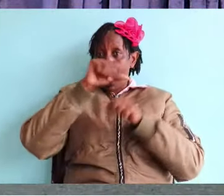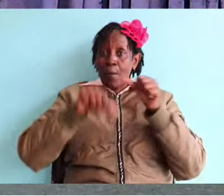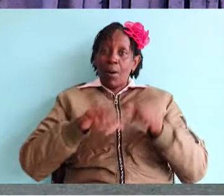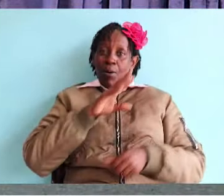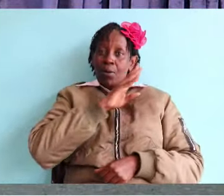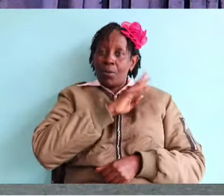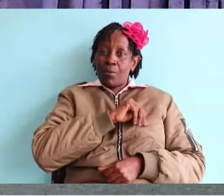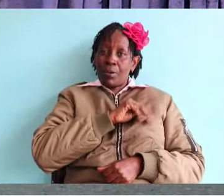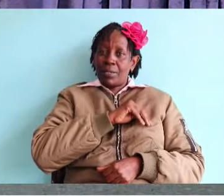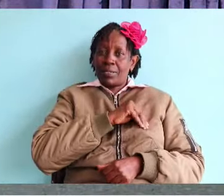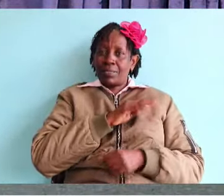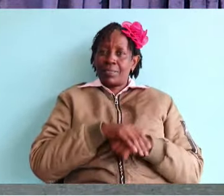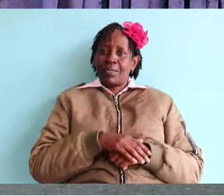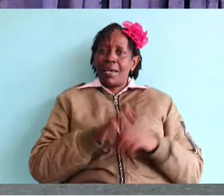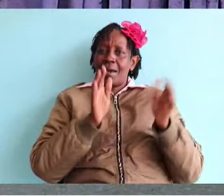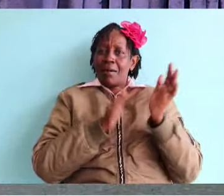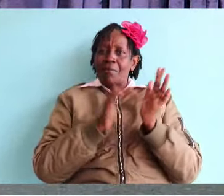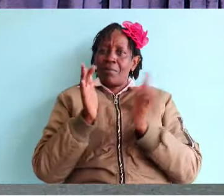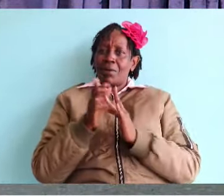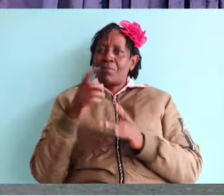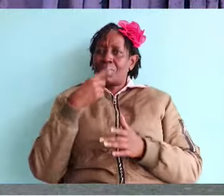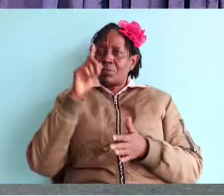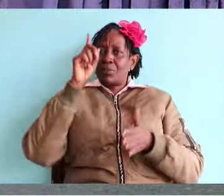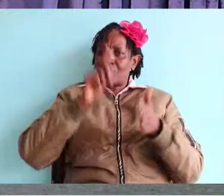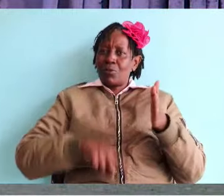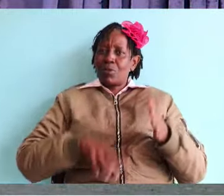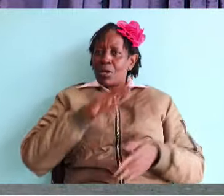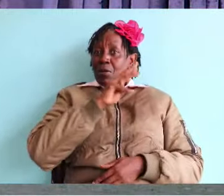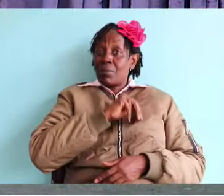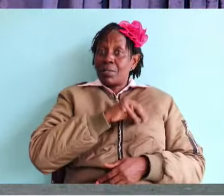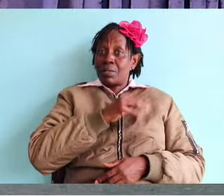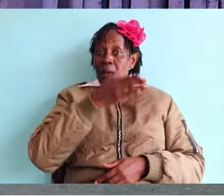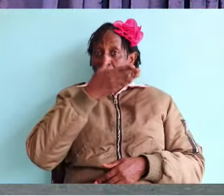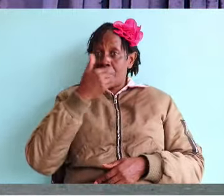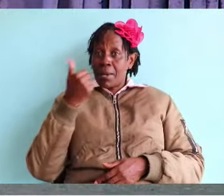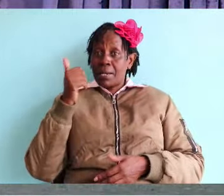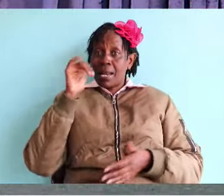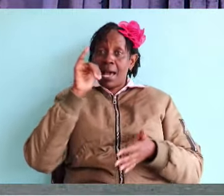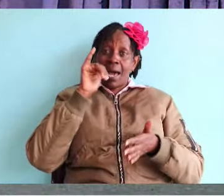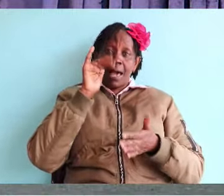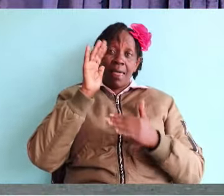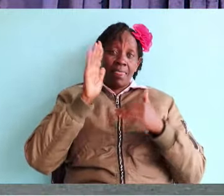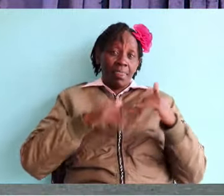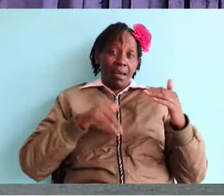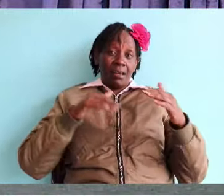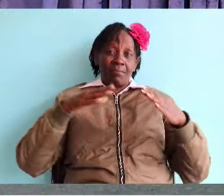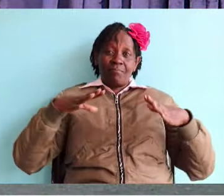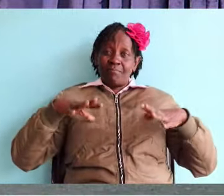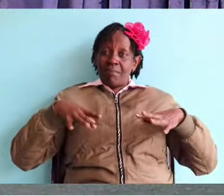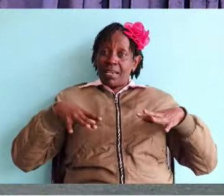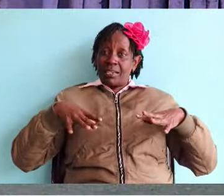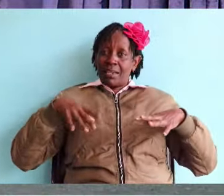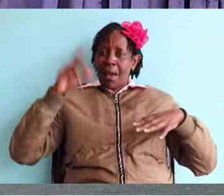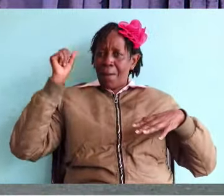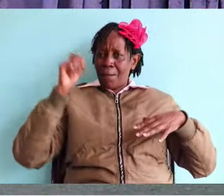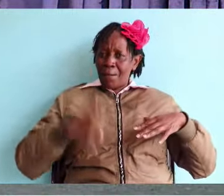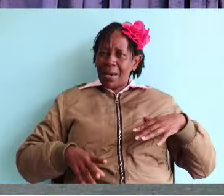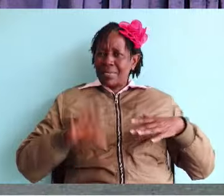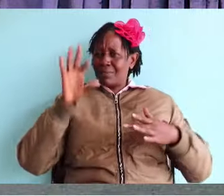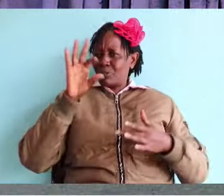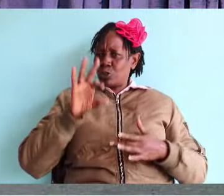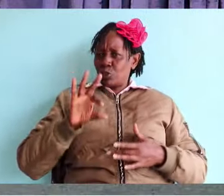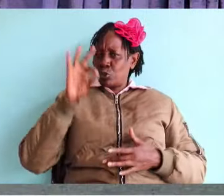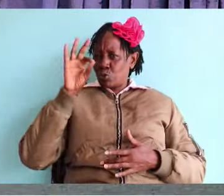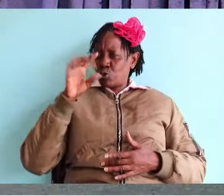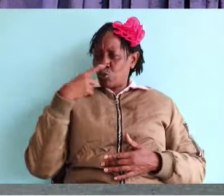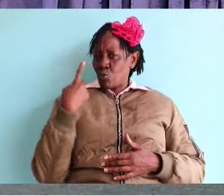You know, the Bible says patience is better than pride. And you have to choose one. It has to be you